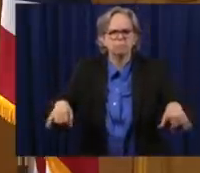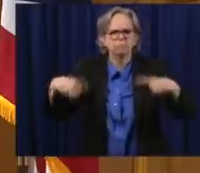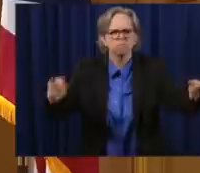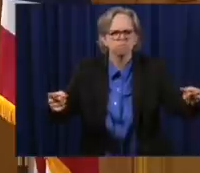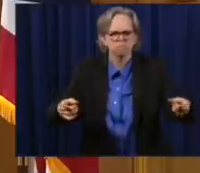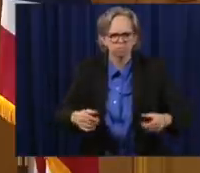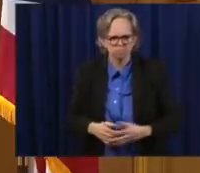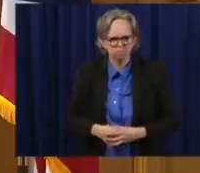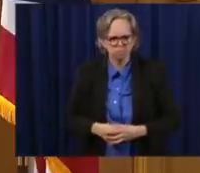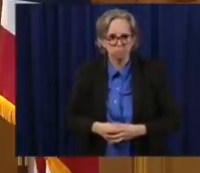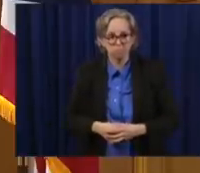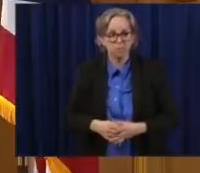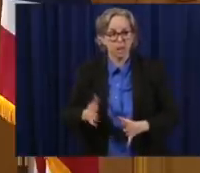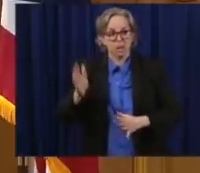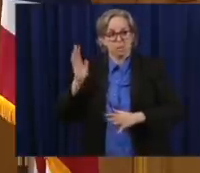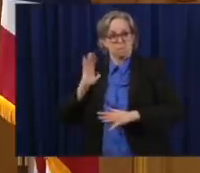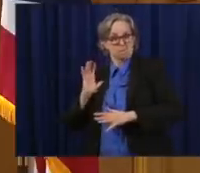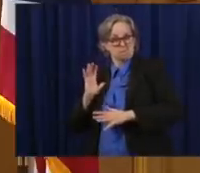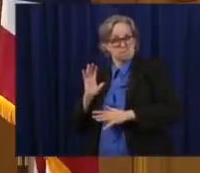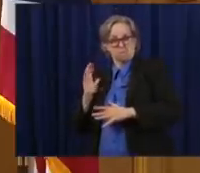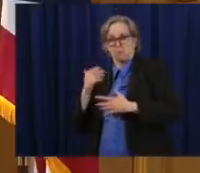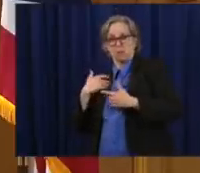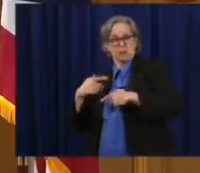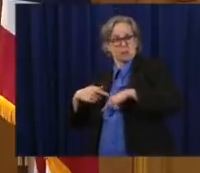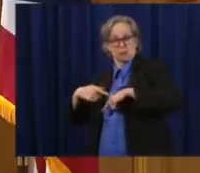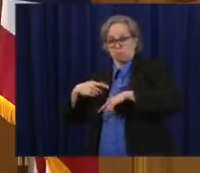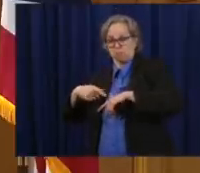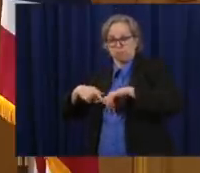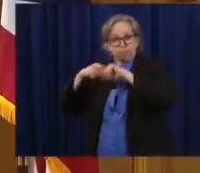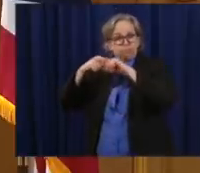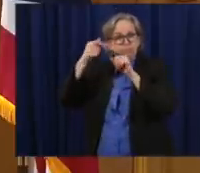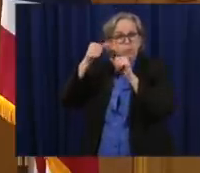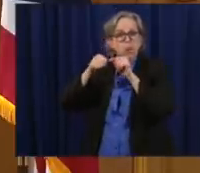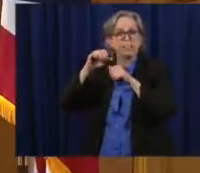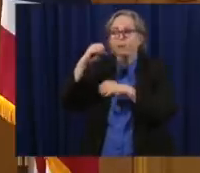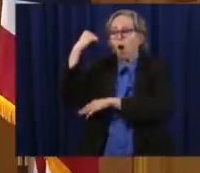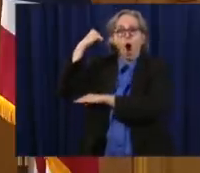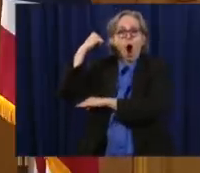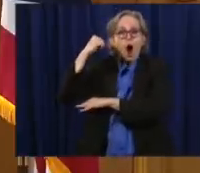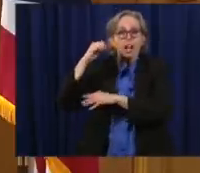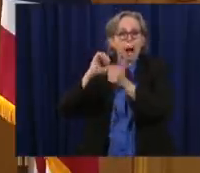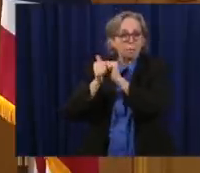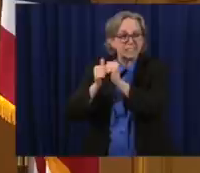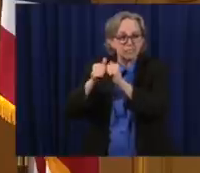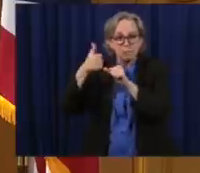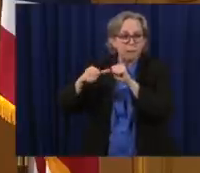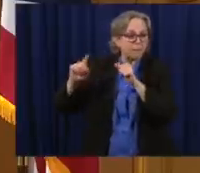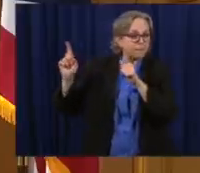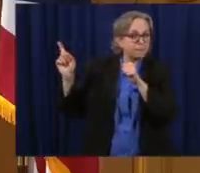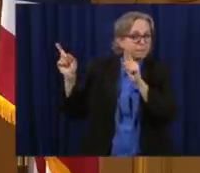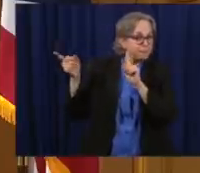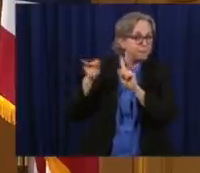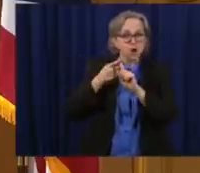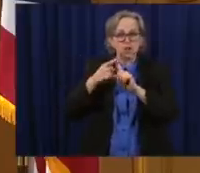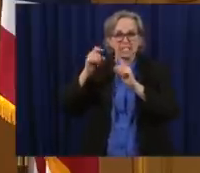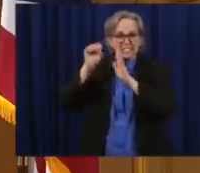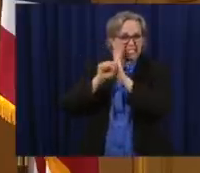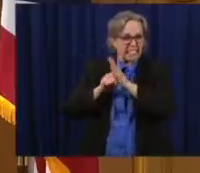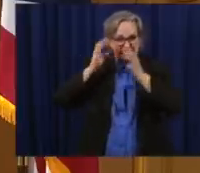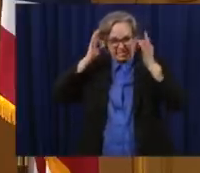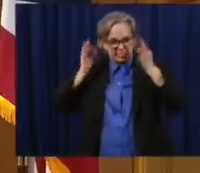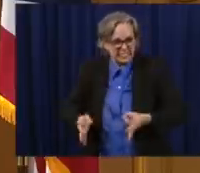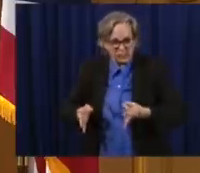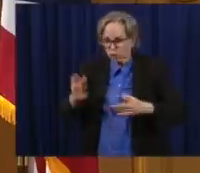halted the Arnold Classic, and we were the first state to really halt a major event, all the way